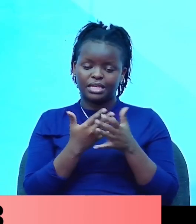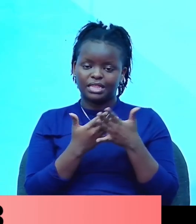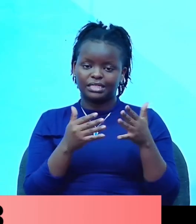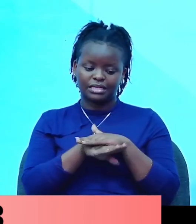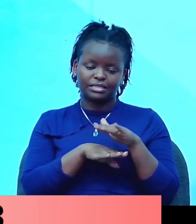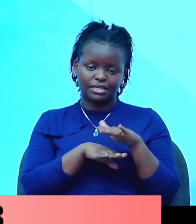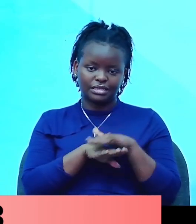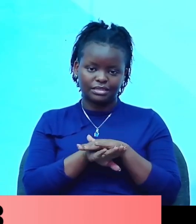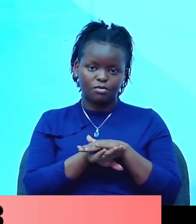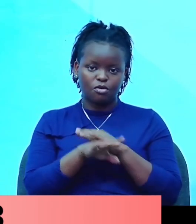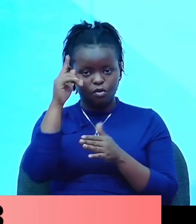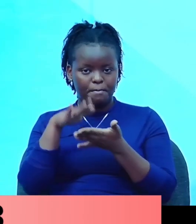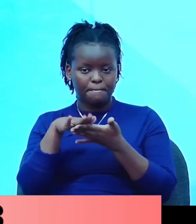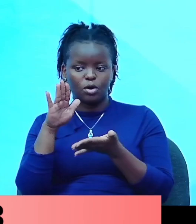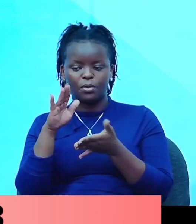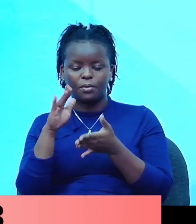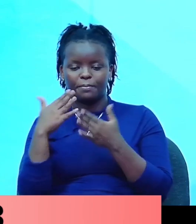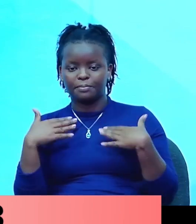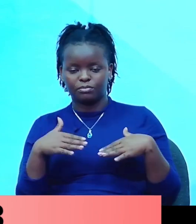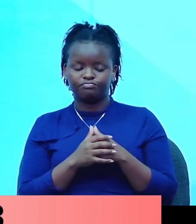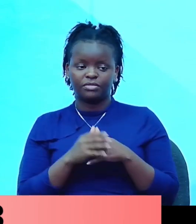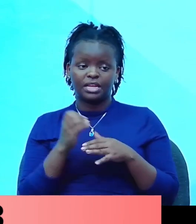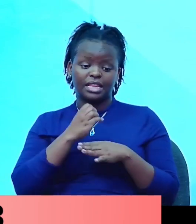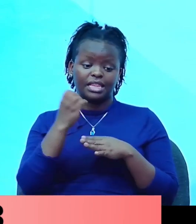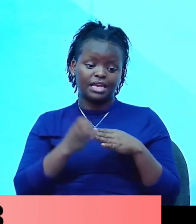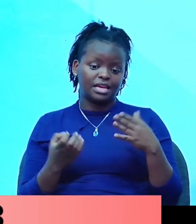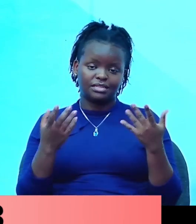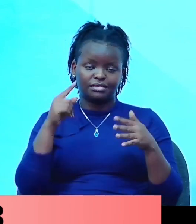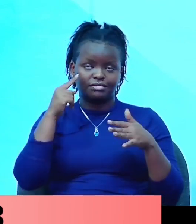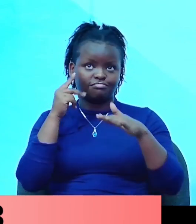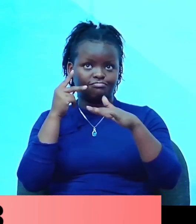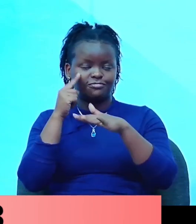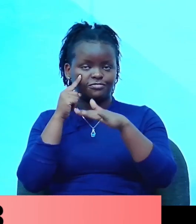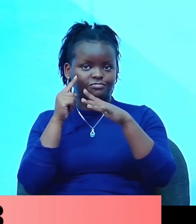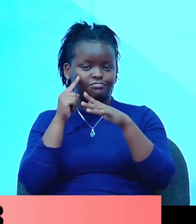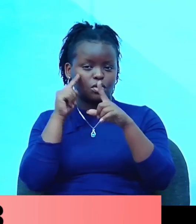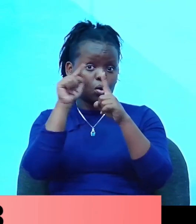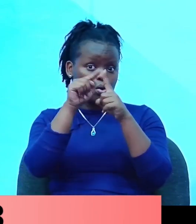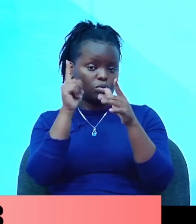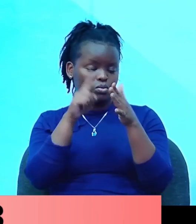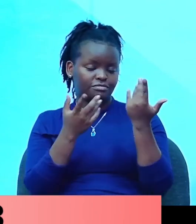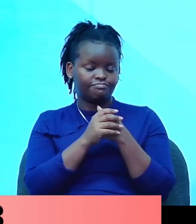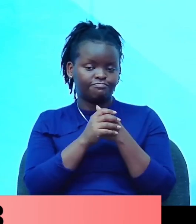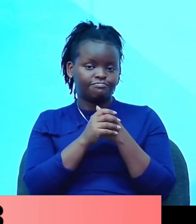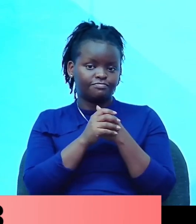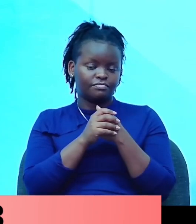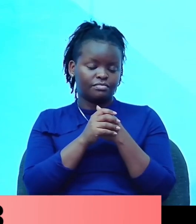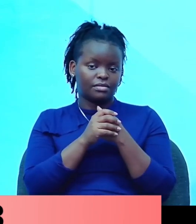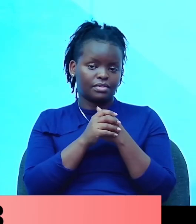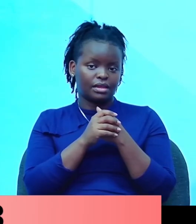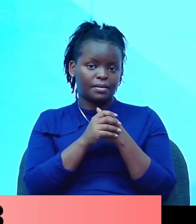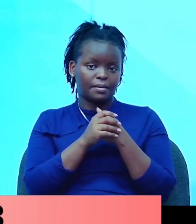more people. So the end game and everything that we've built in terms of platforms and the